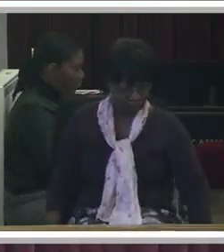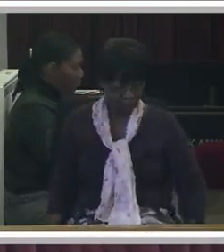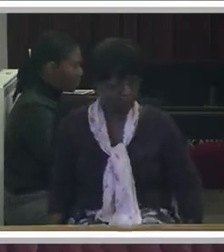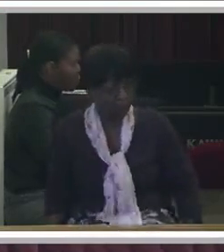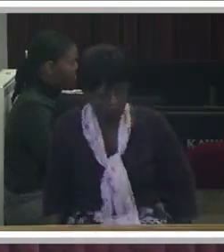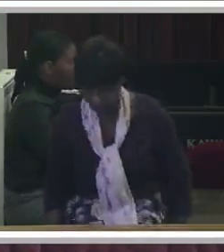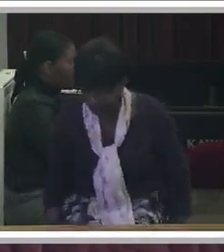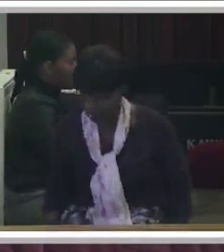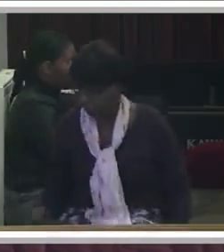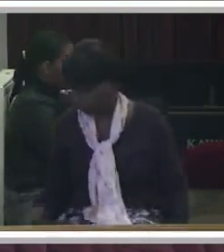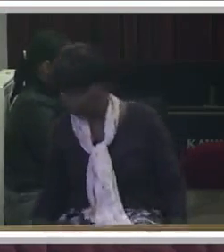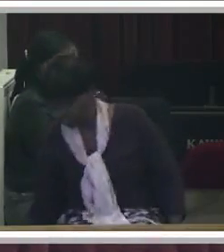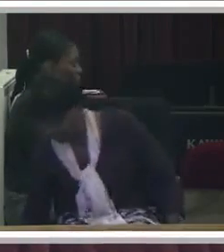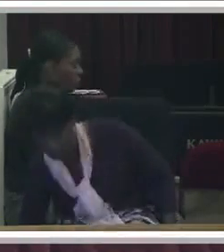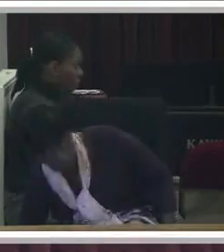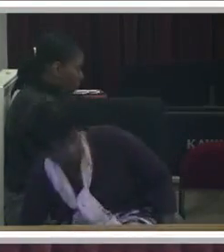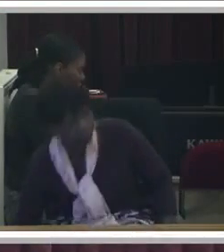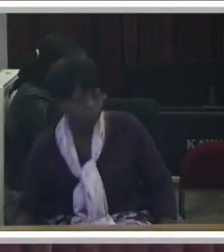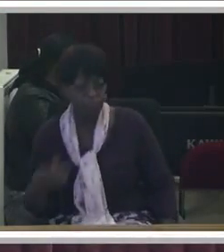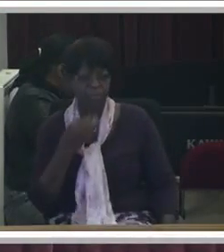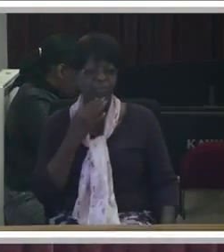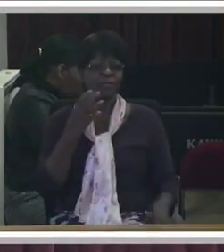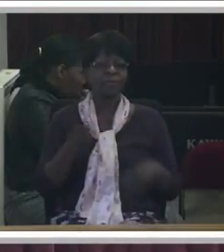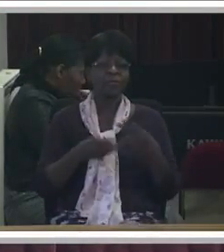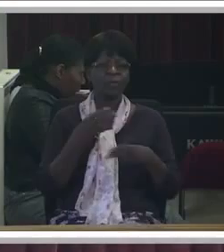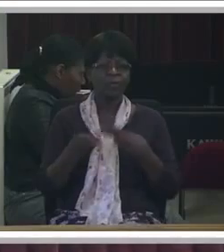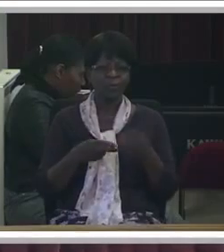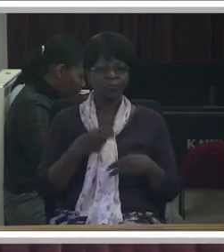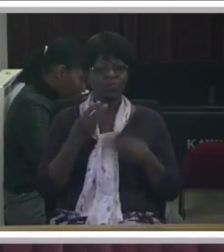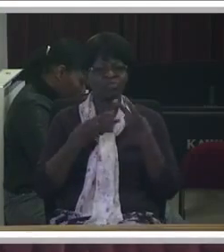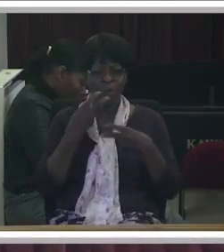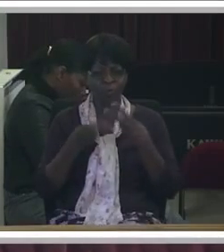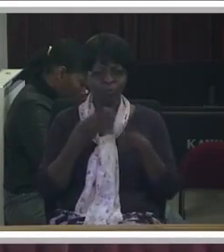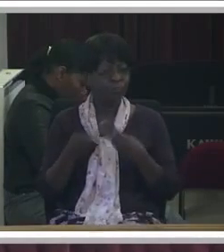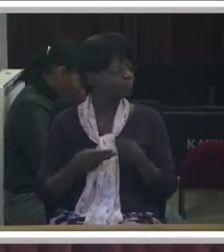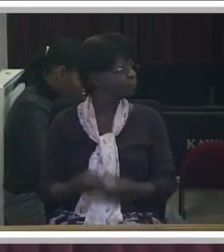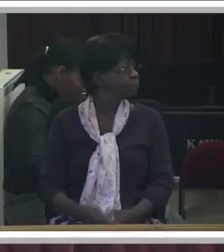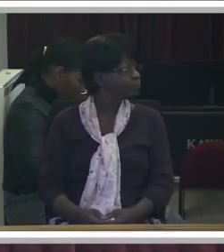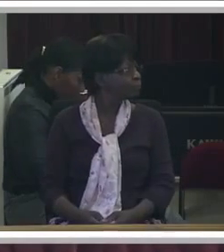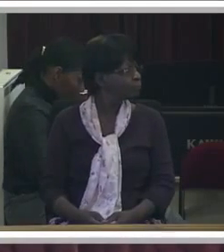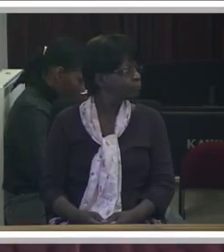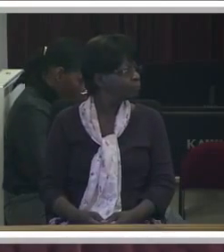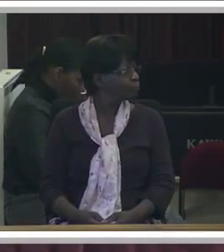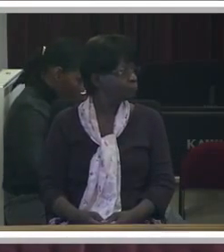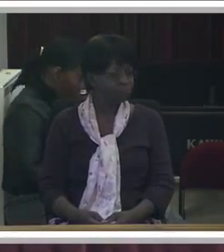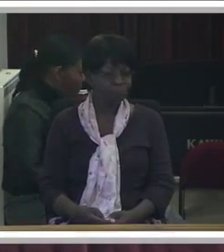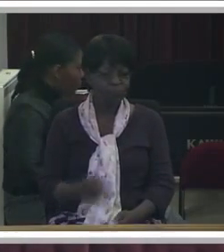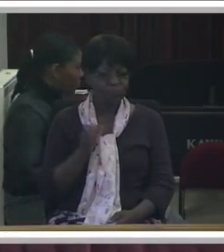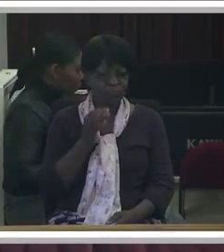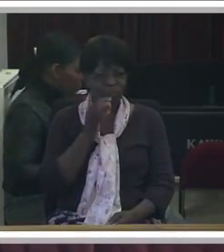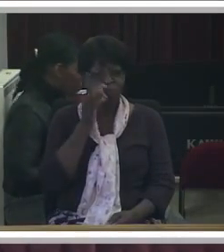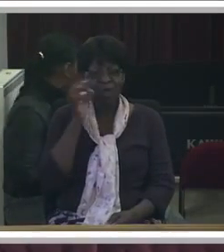We thank the choir so much for that song. I think some time ago I had asked them to try to pray